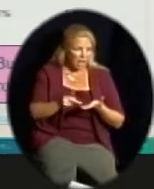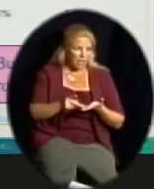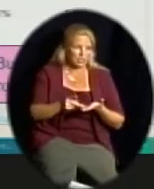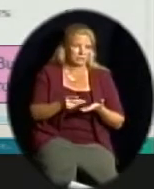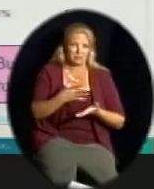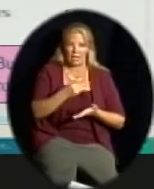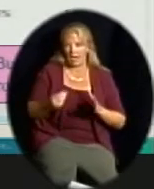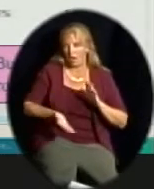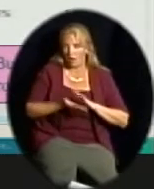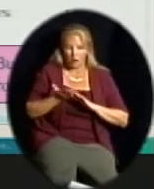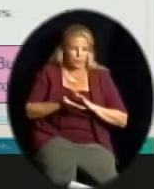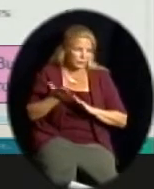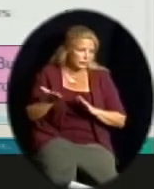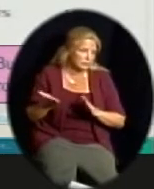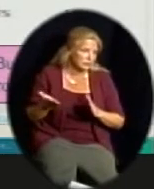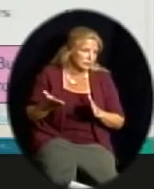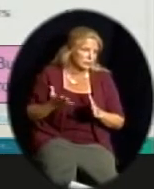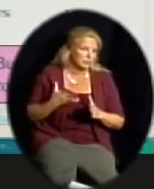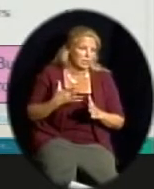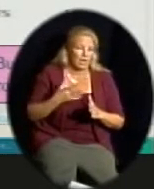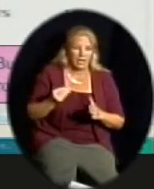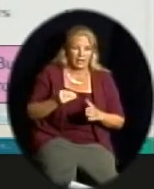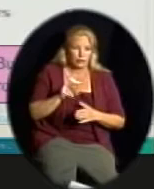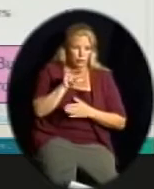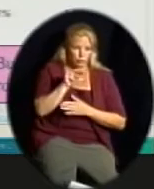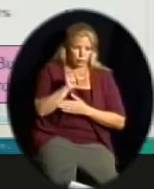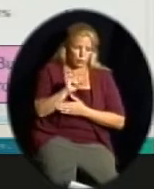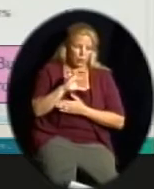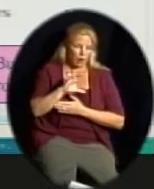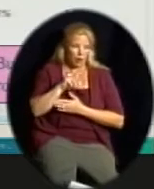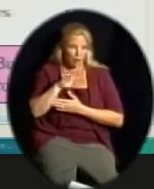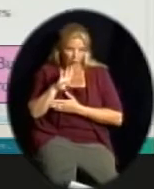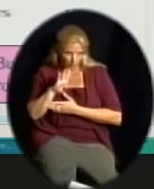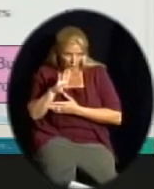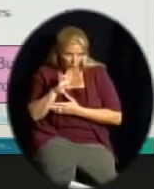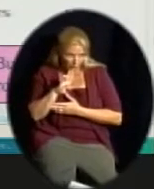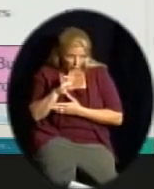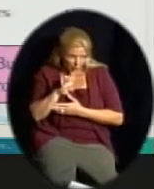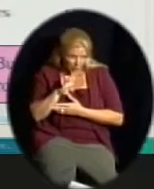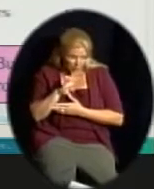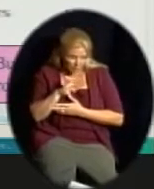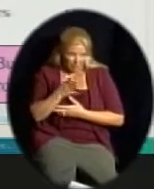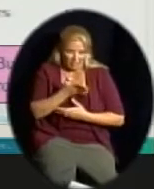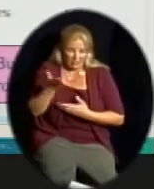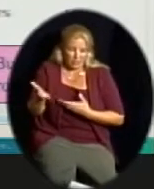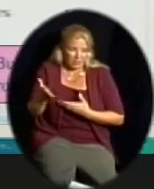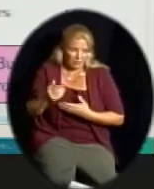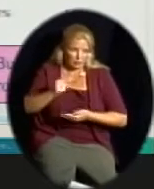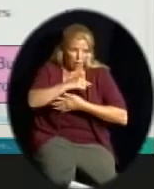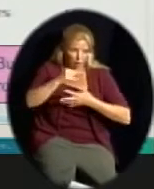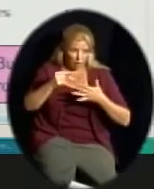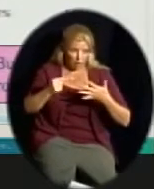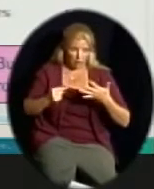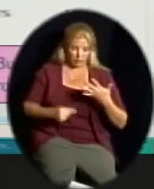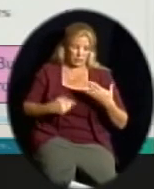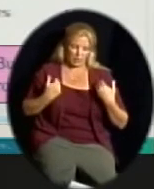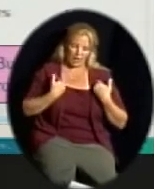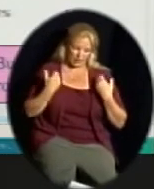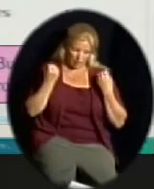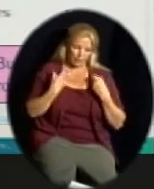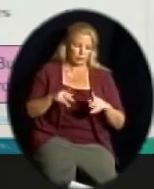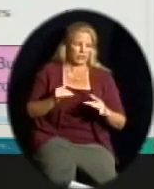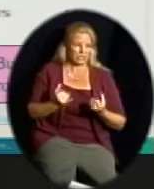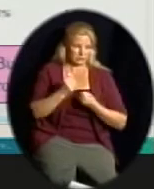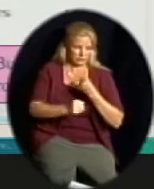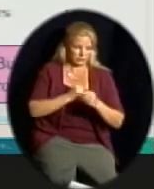operations for meeting AYP and No Child Left Behind, and all those positive initiatives in the classroom. We've had that opportunity this year